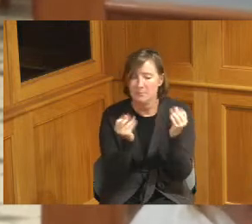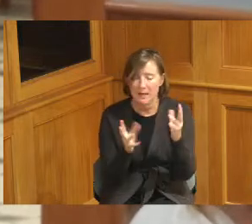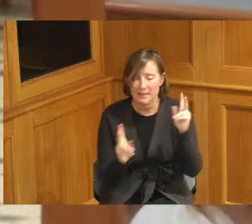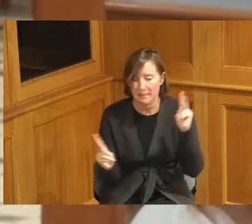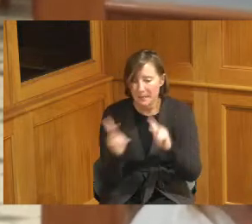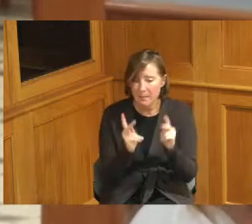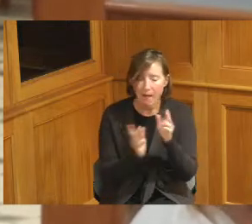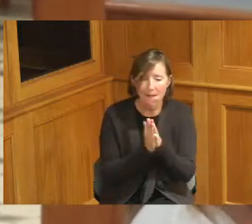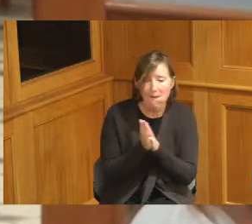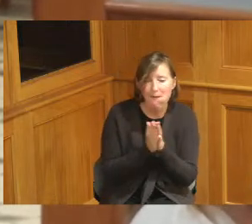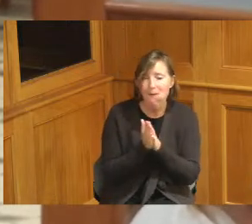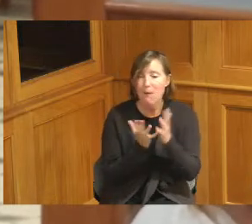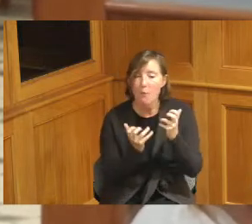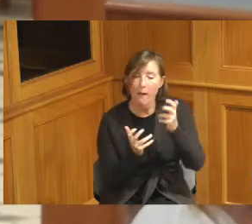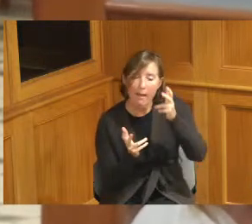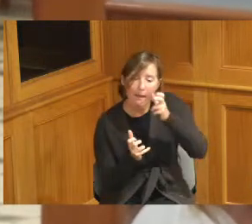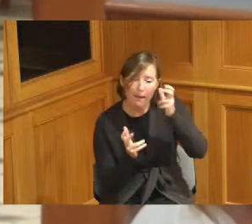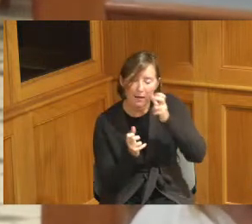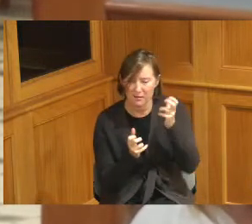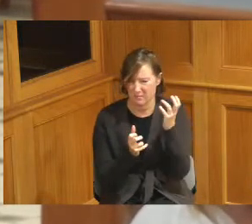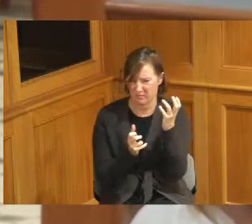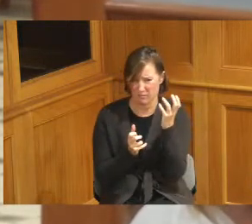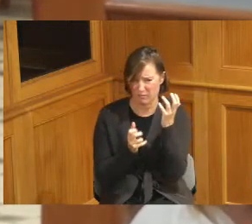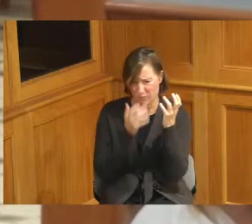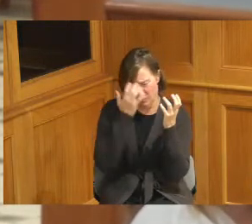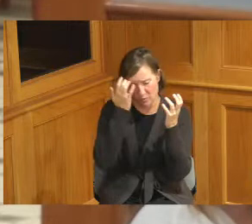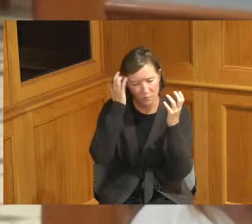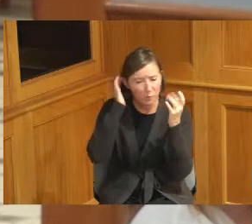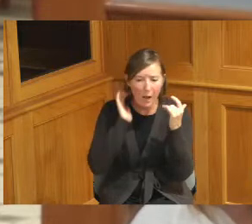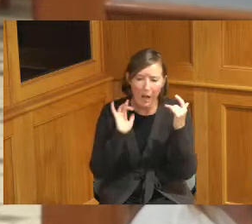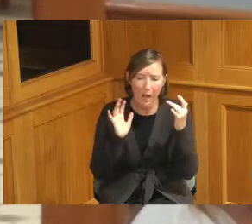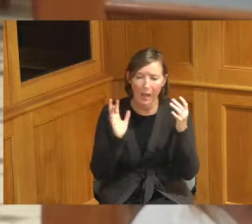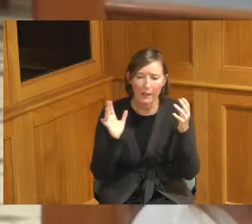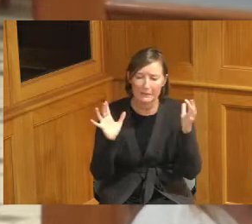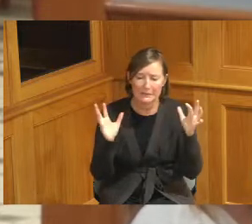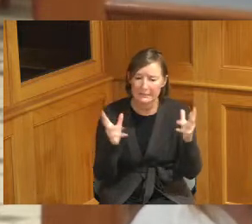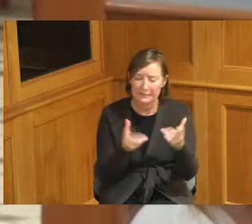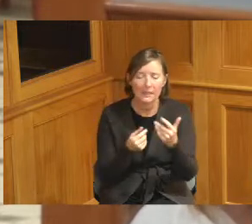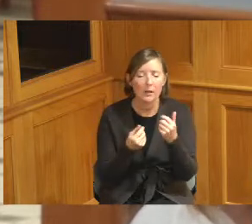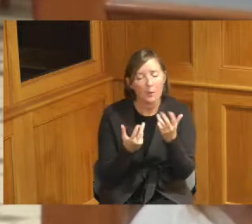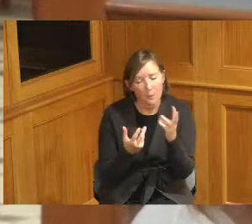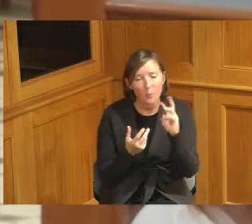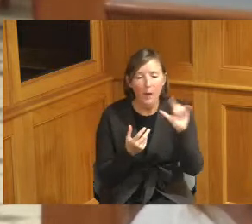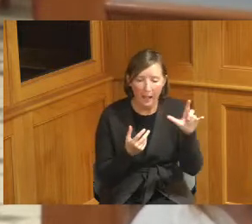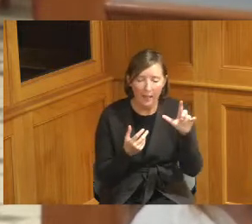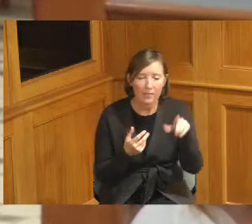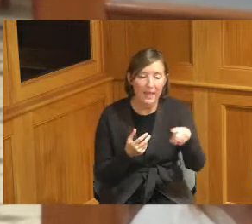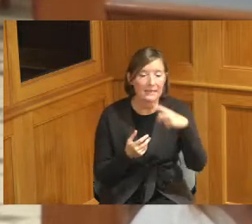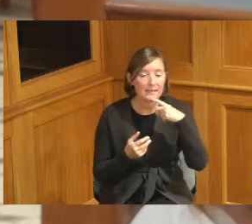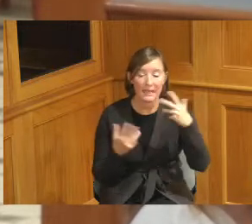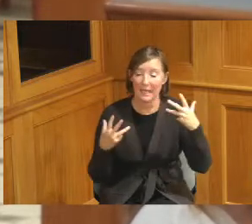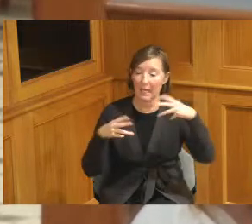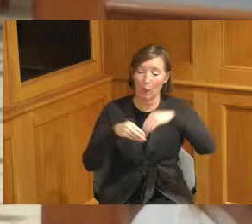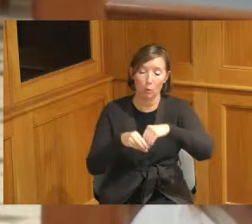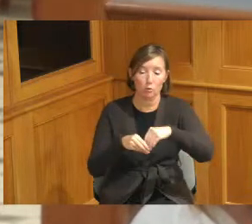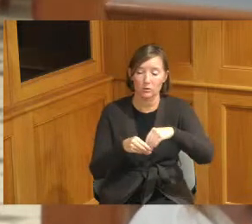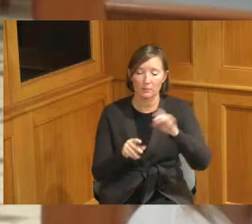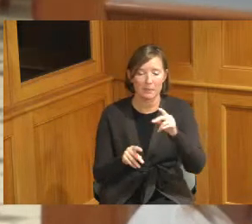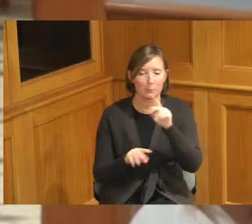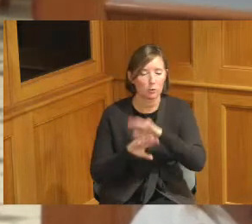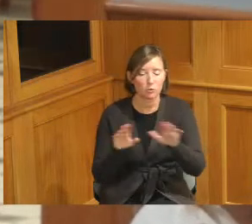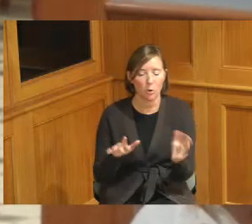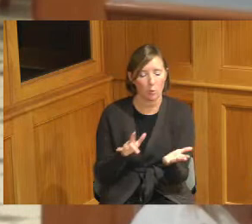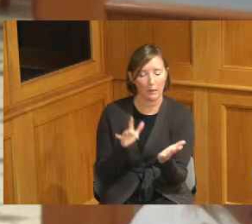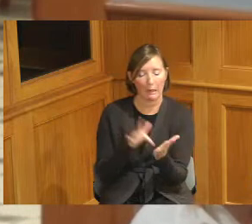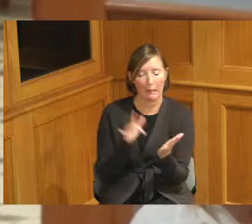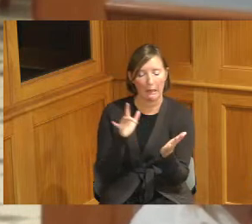wanted to hear about this. So why didn't it get picked up? Somebody said, well, they told us inclusion doesn't get clicks. I said,